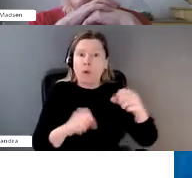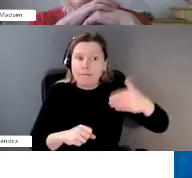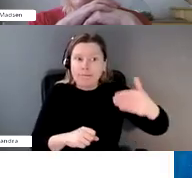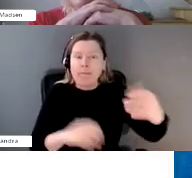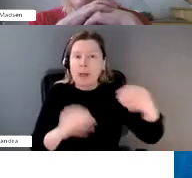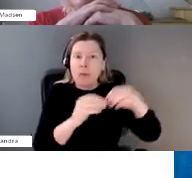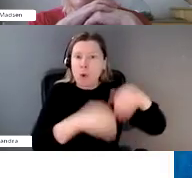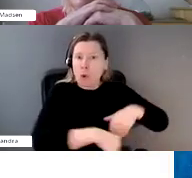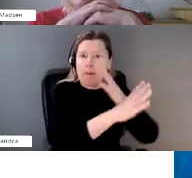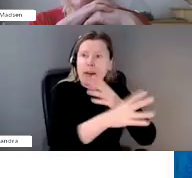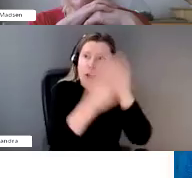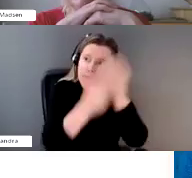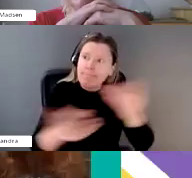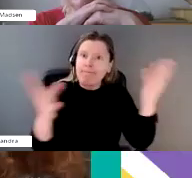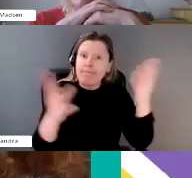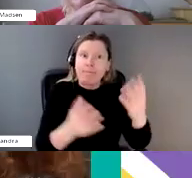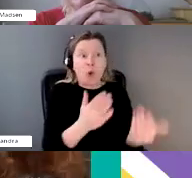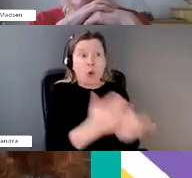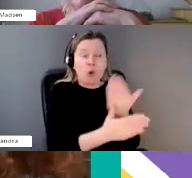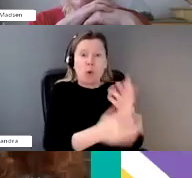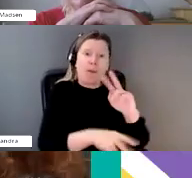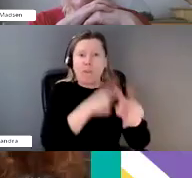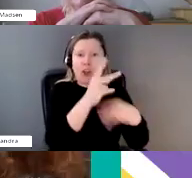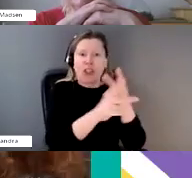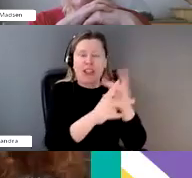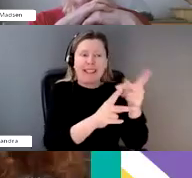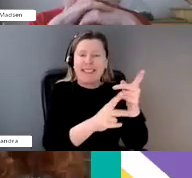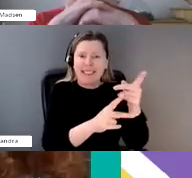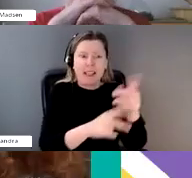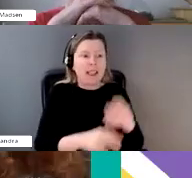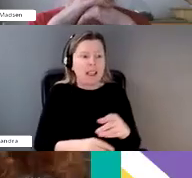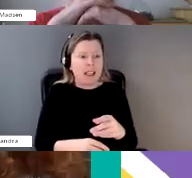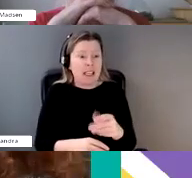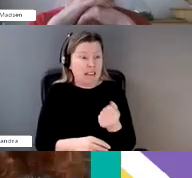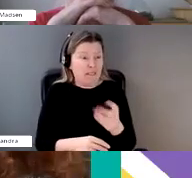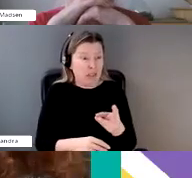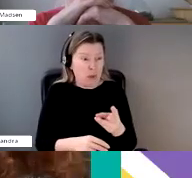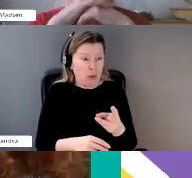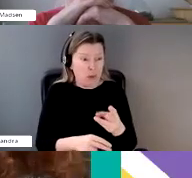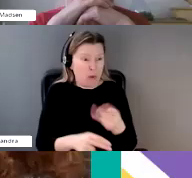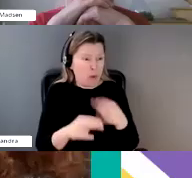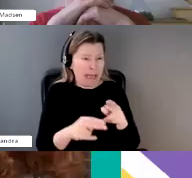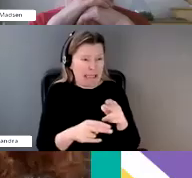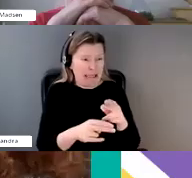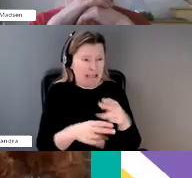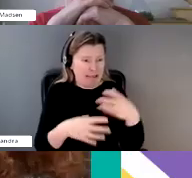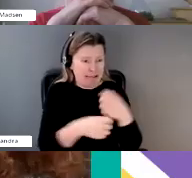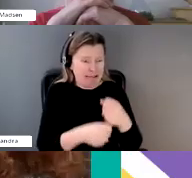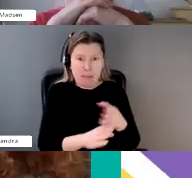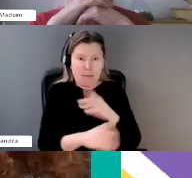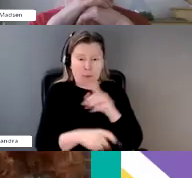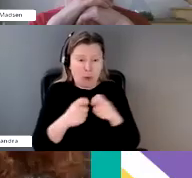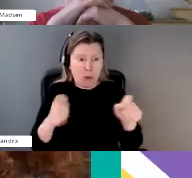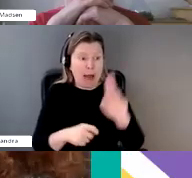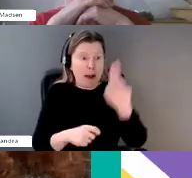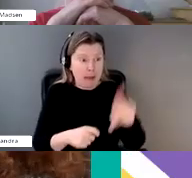new revised version as well. So just a few quick items before we wrap up. Just letting people know that we are hosting a